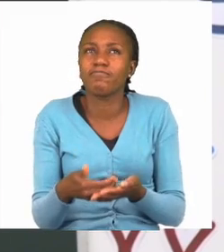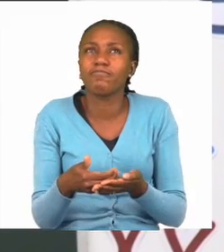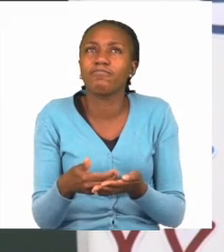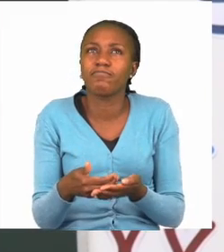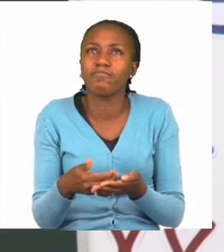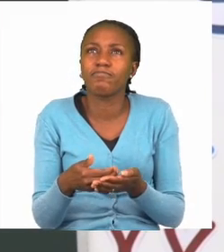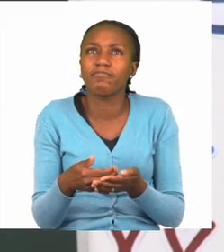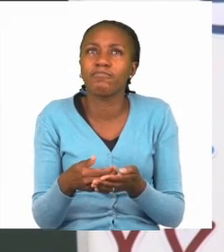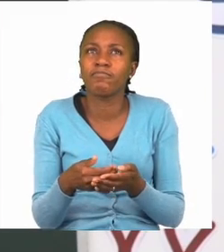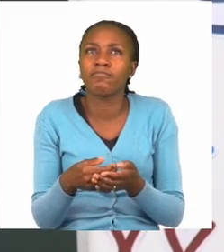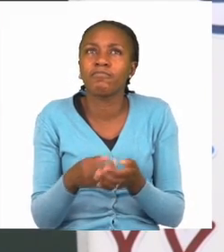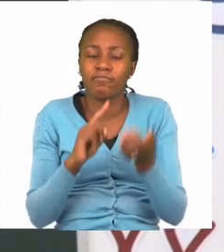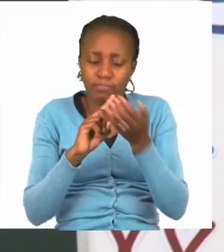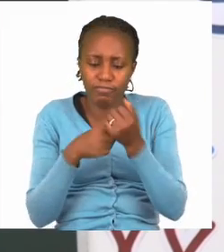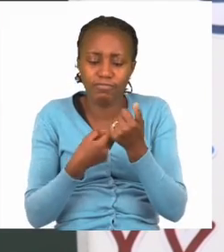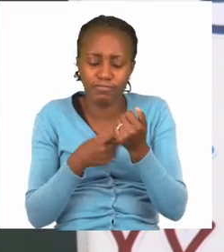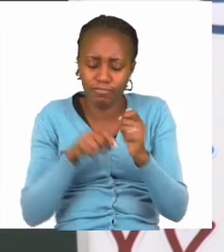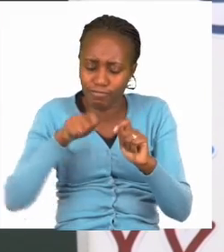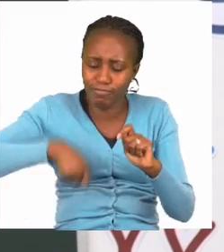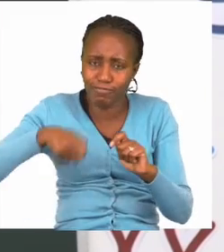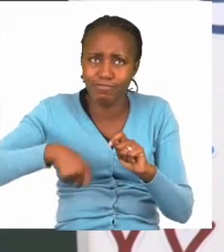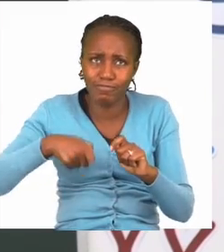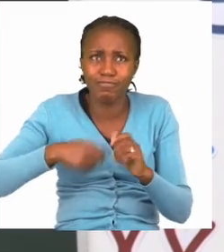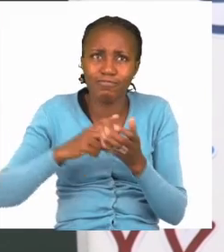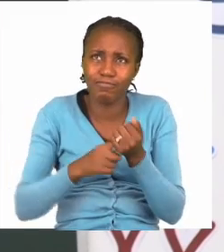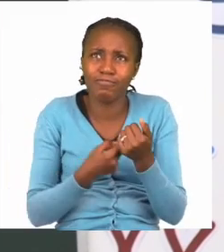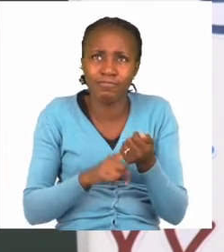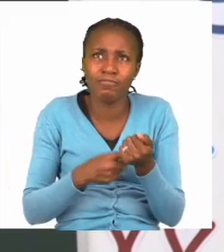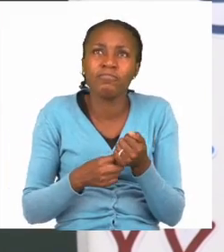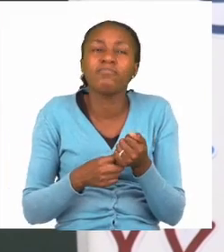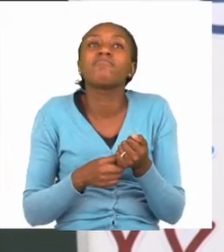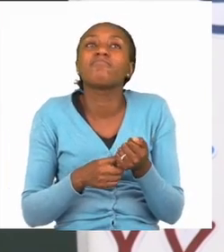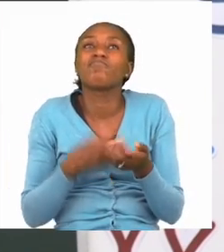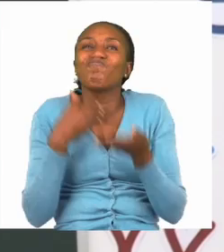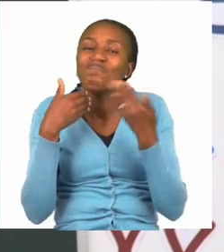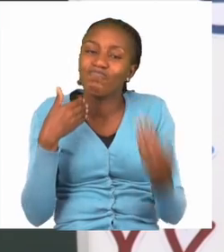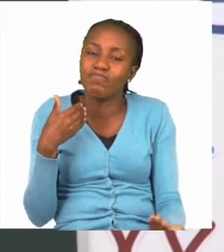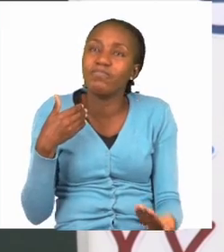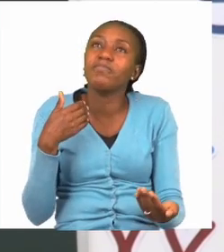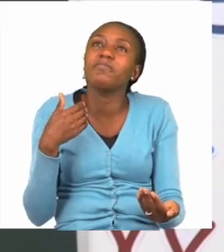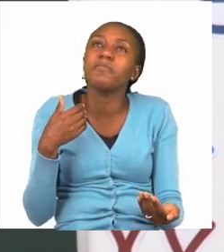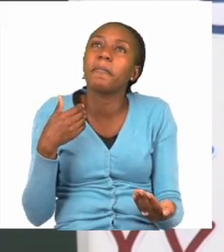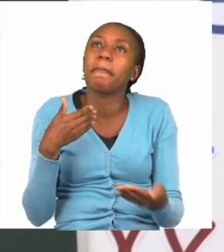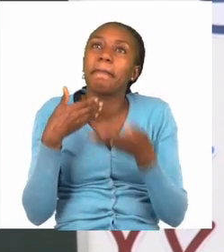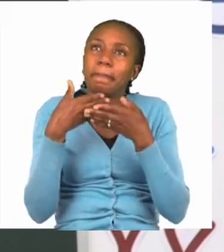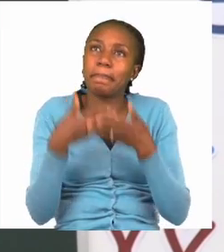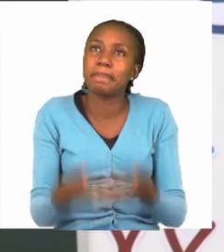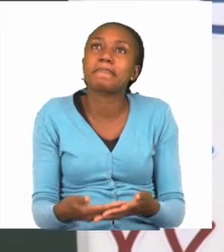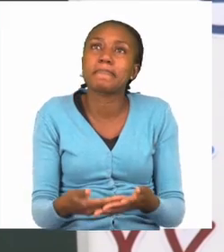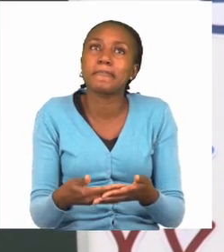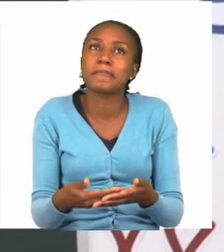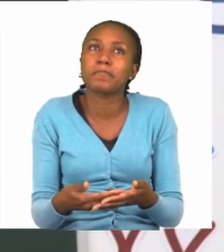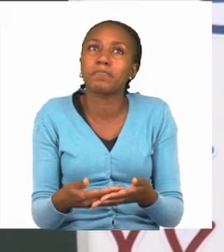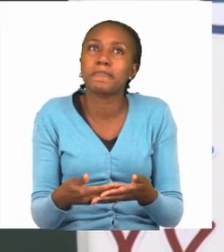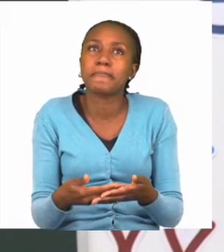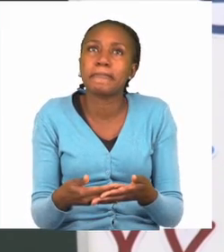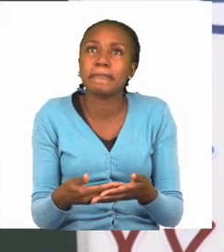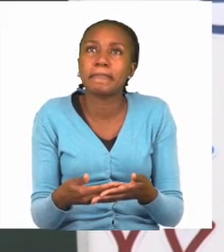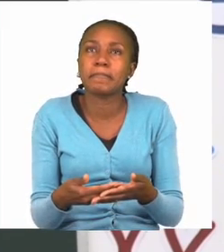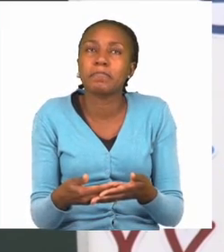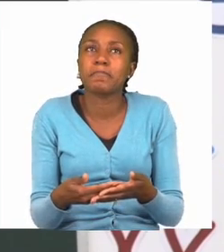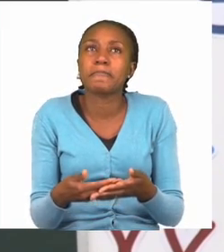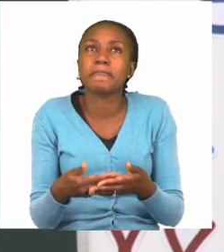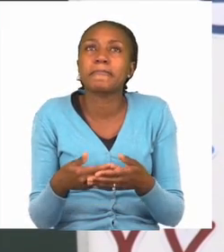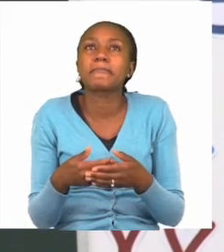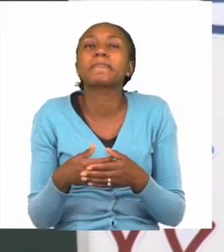heavier? The sharpener is heavier because it weighs down my hand